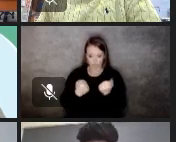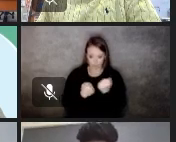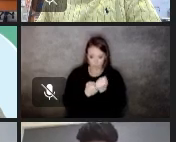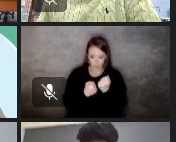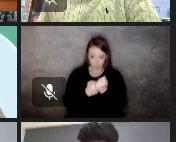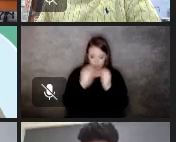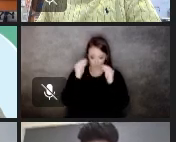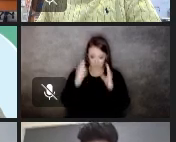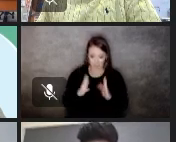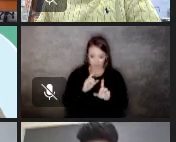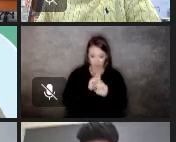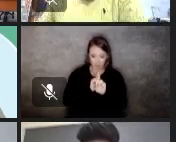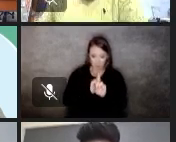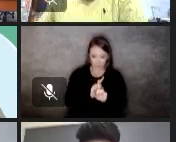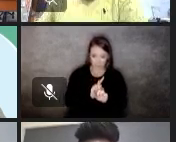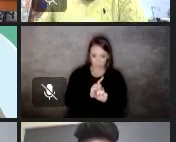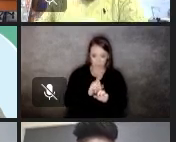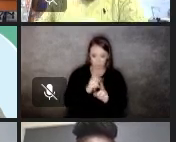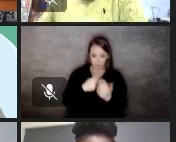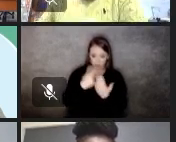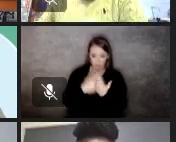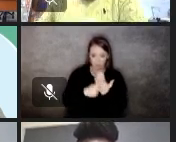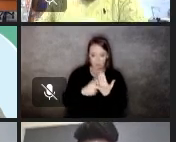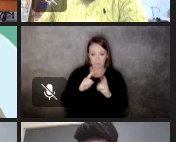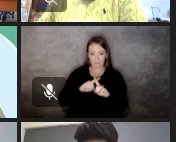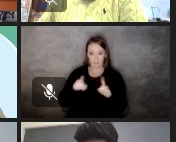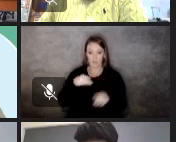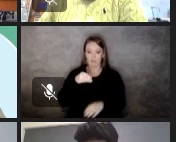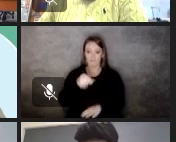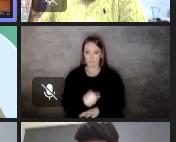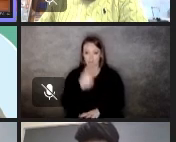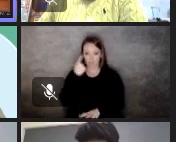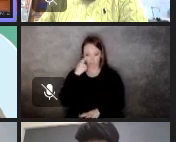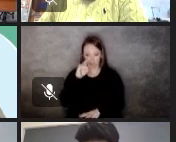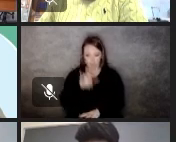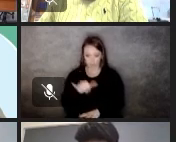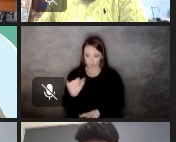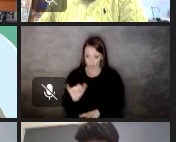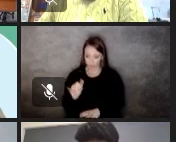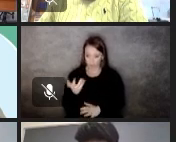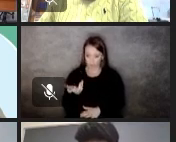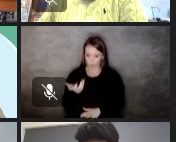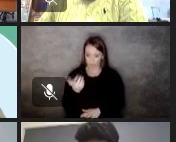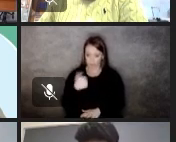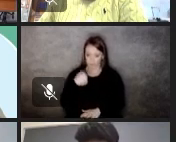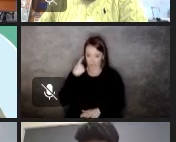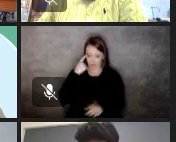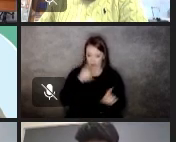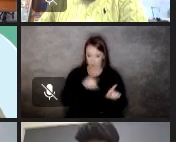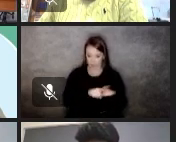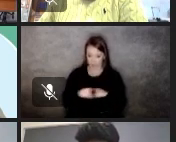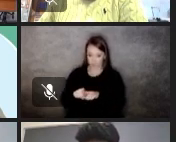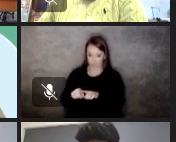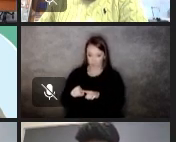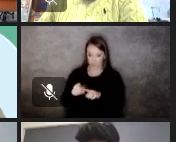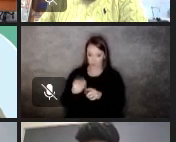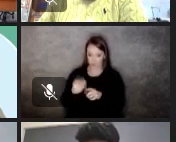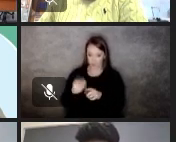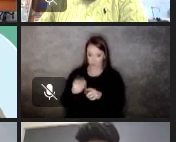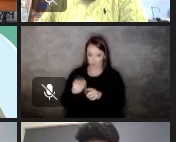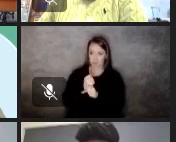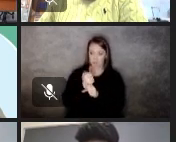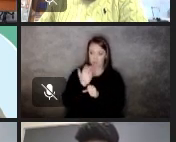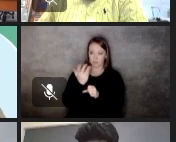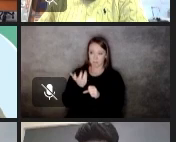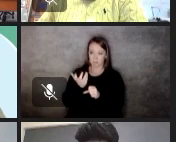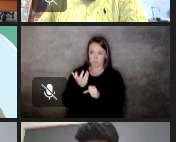mentorship program, but the compensation of that as well. Because I think also what makes, what is